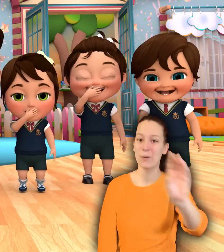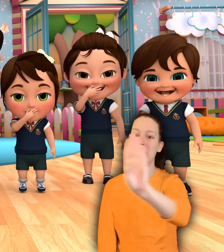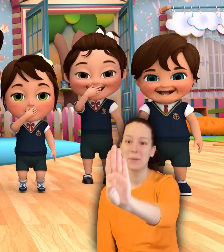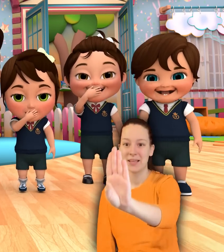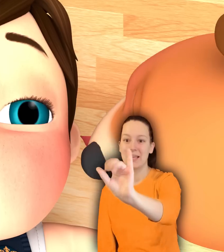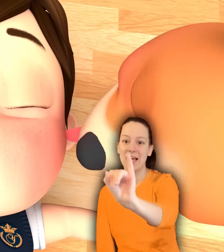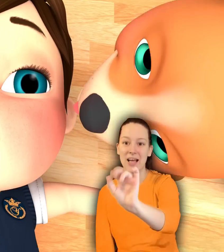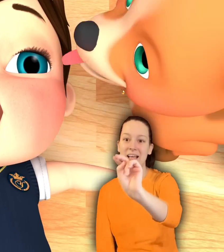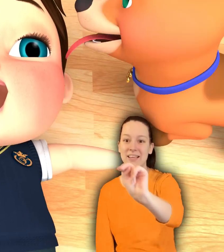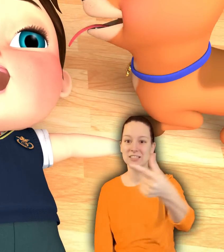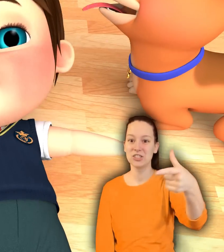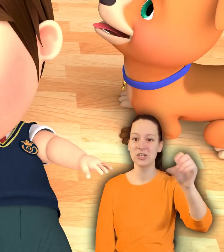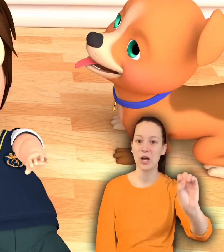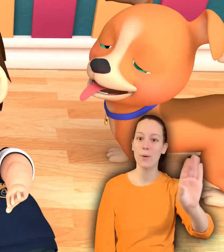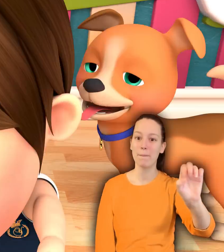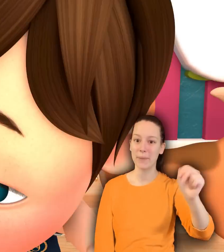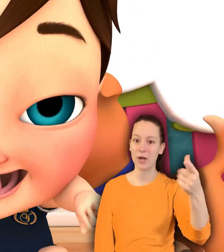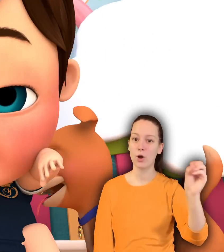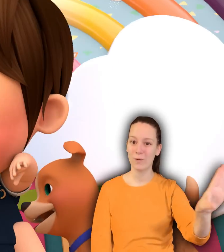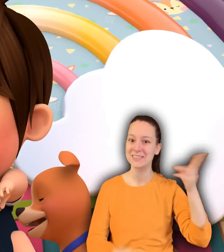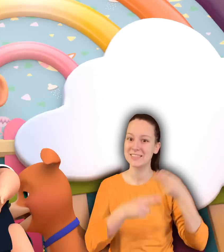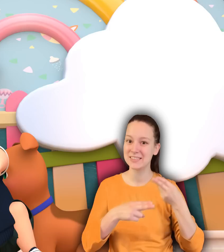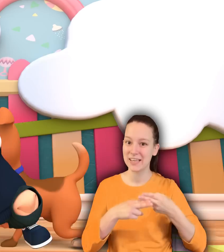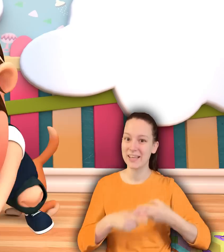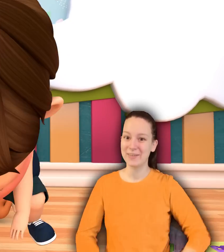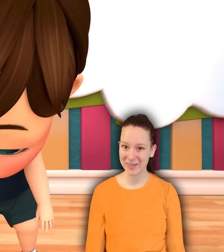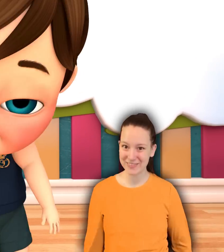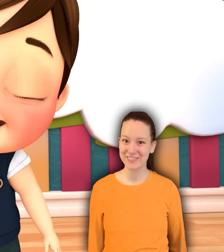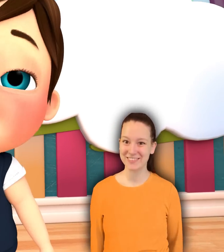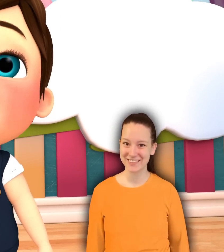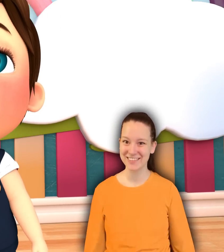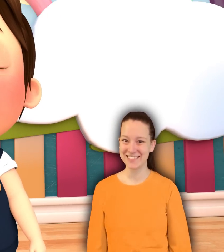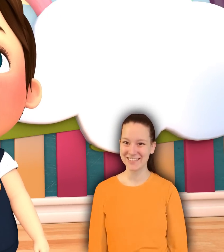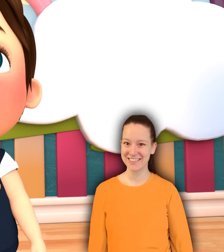o b i n and Bingo was his